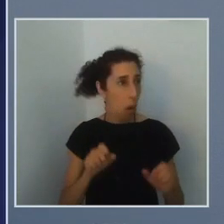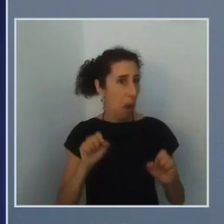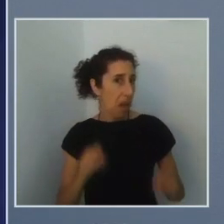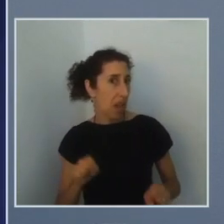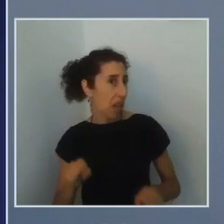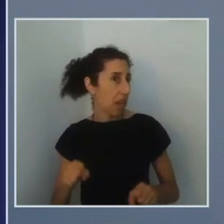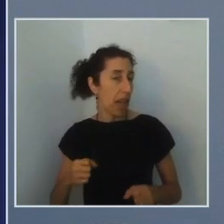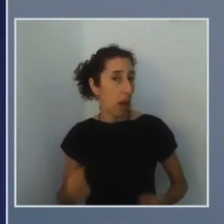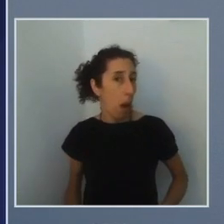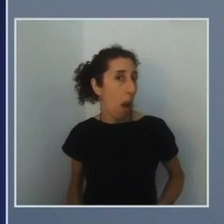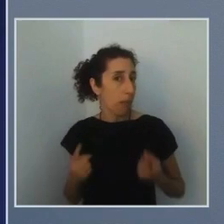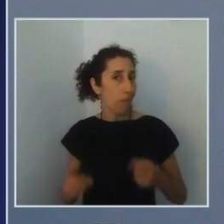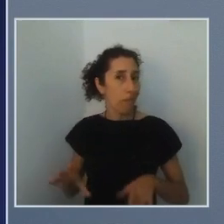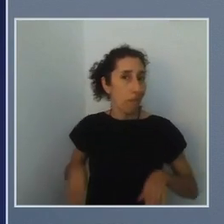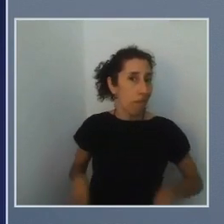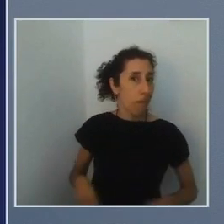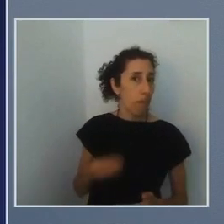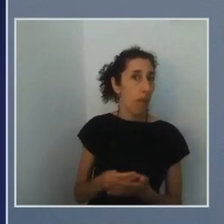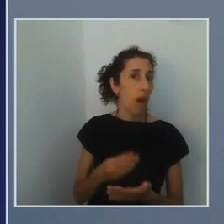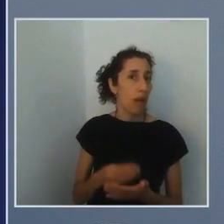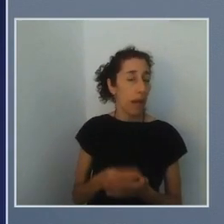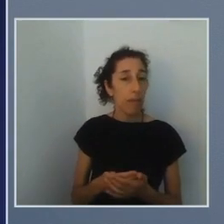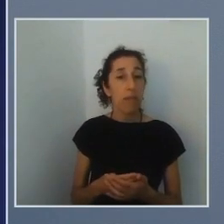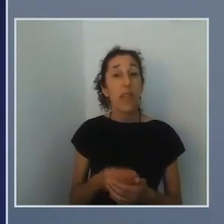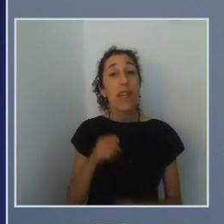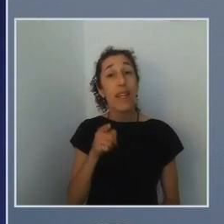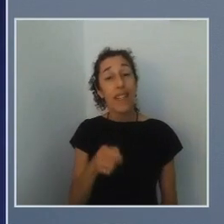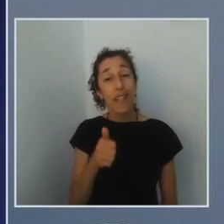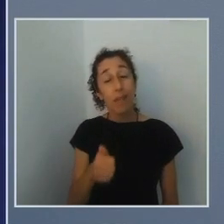alone, Mr. LaPierre spent more than